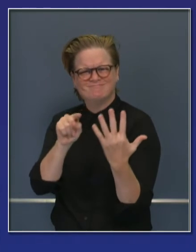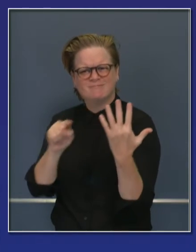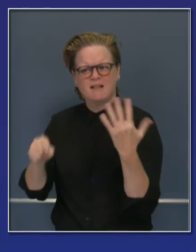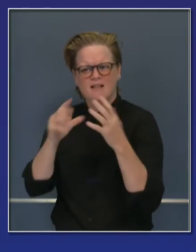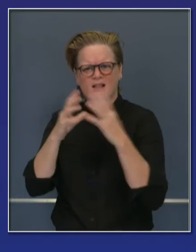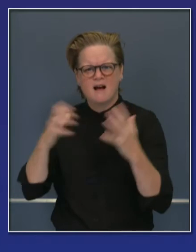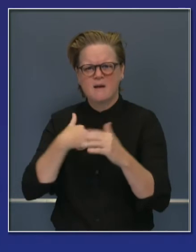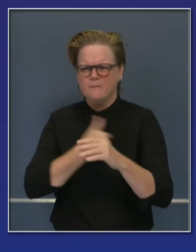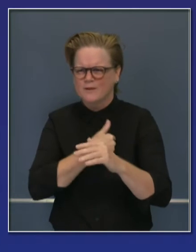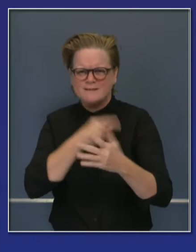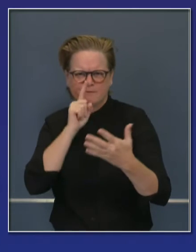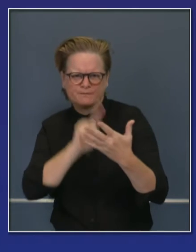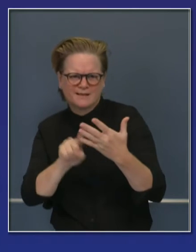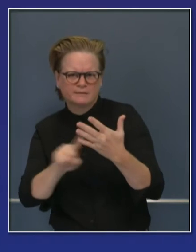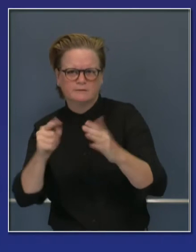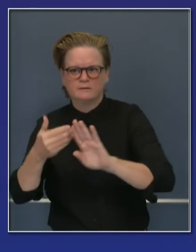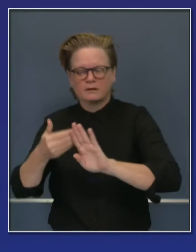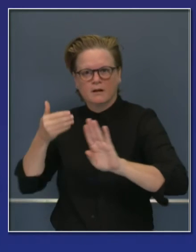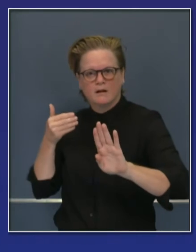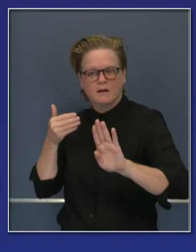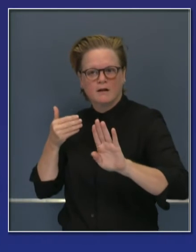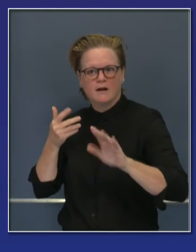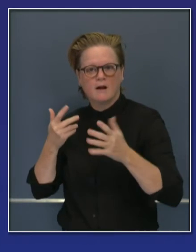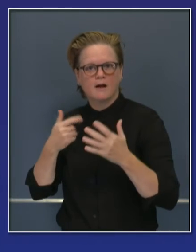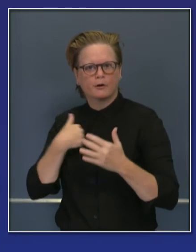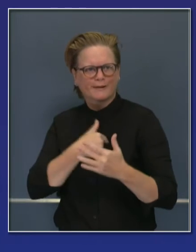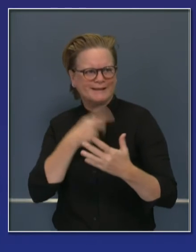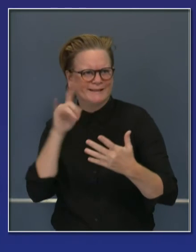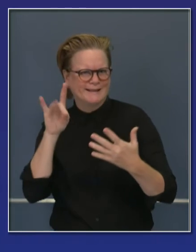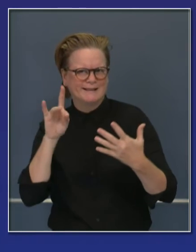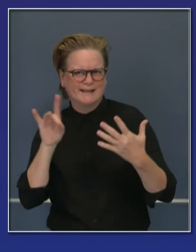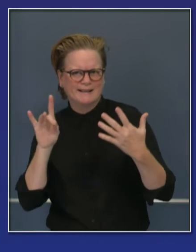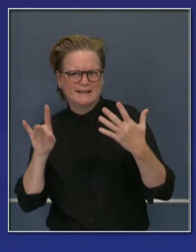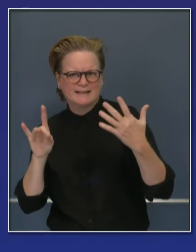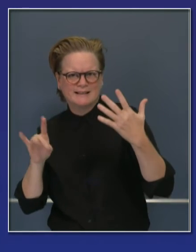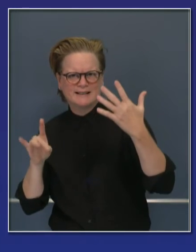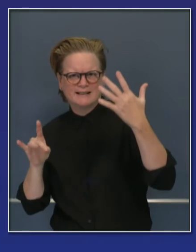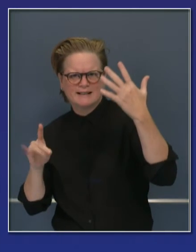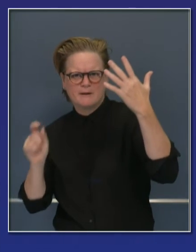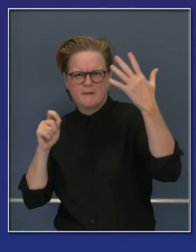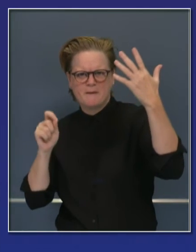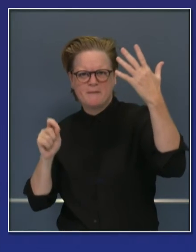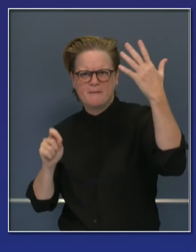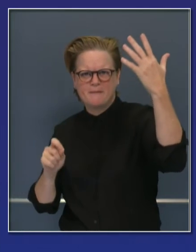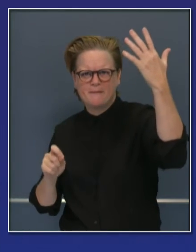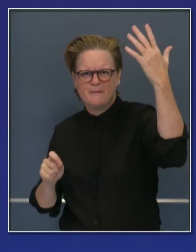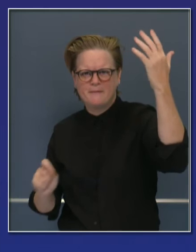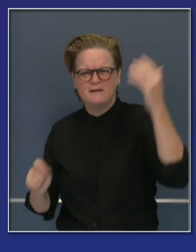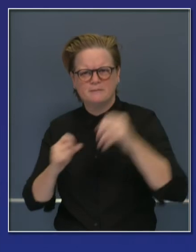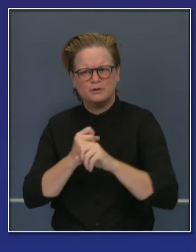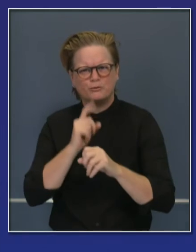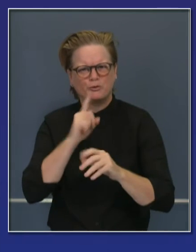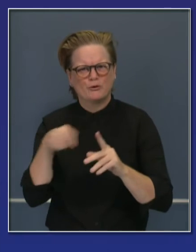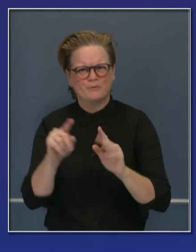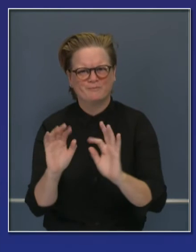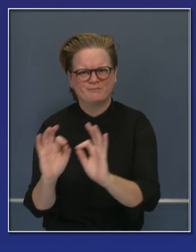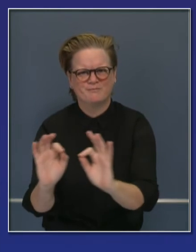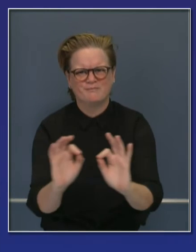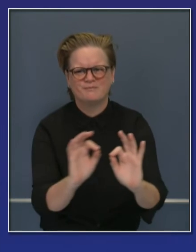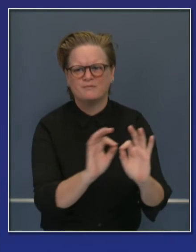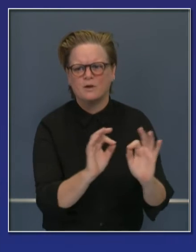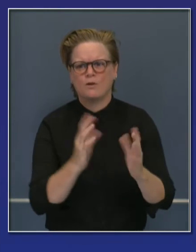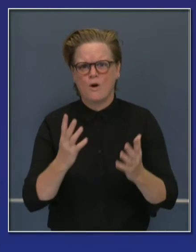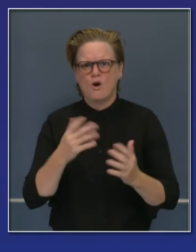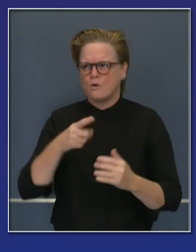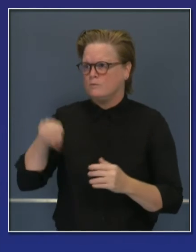local jurisdictions, working with some of the support coming from the state of California, are contacting and beginning to do some of the